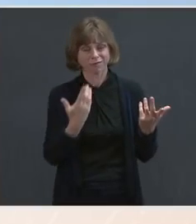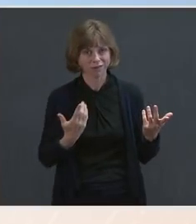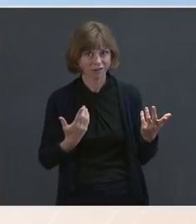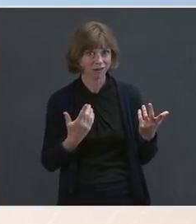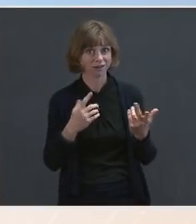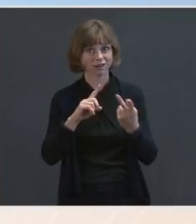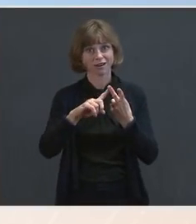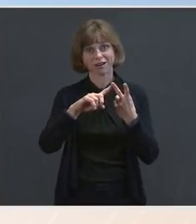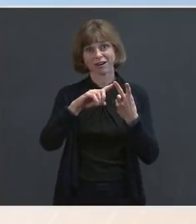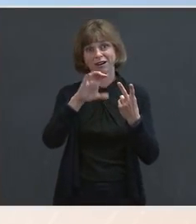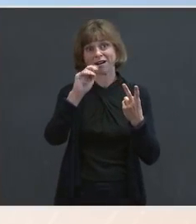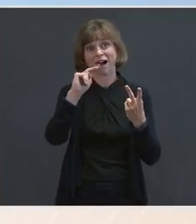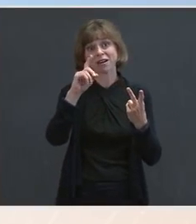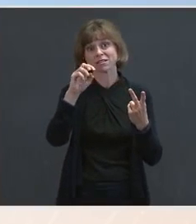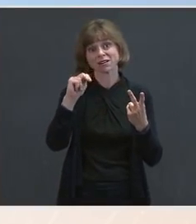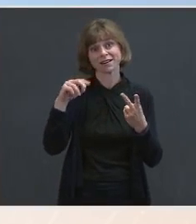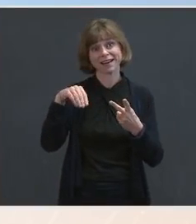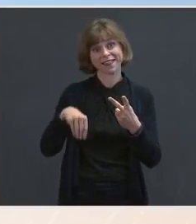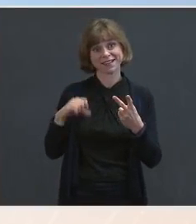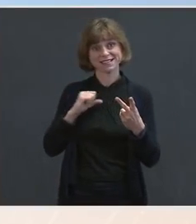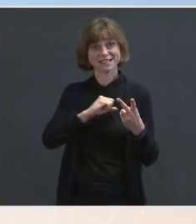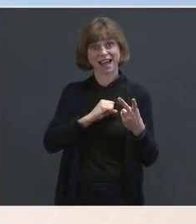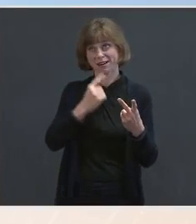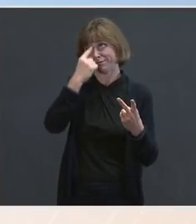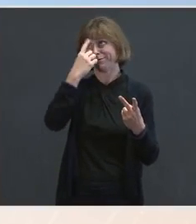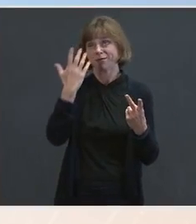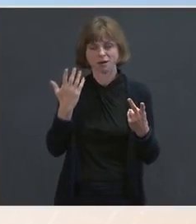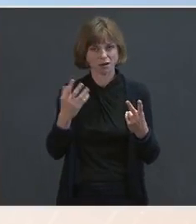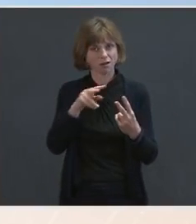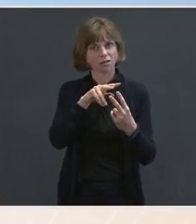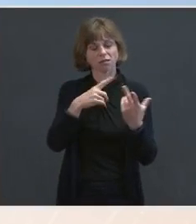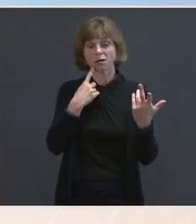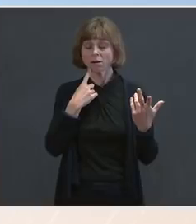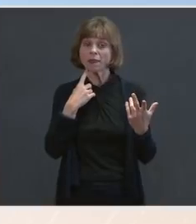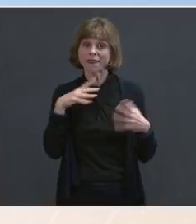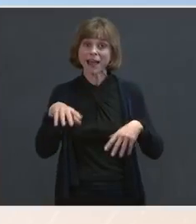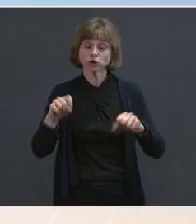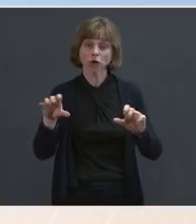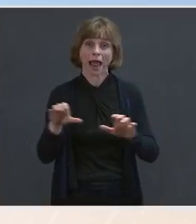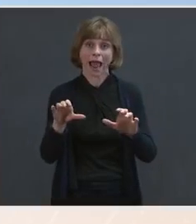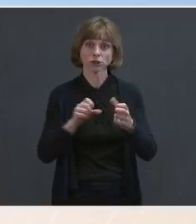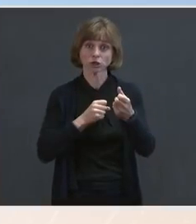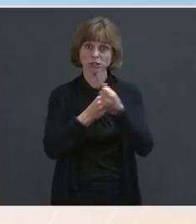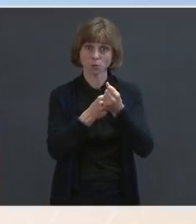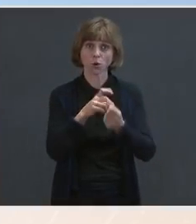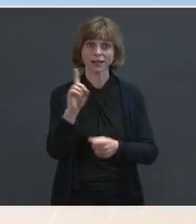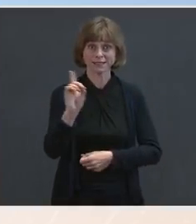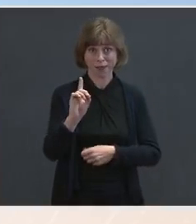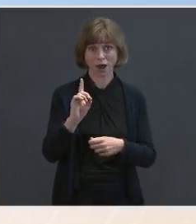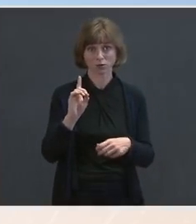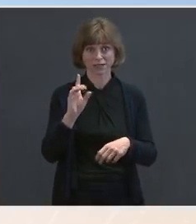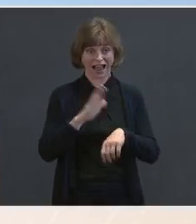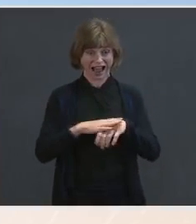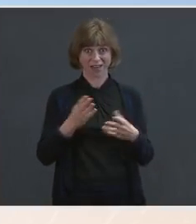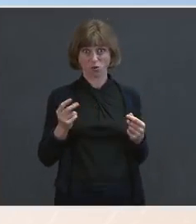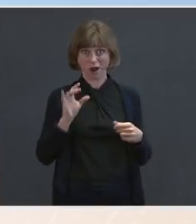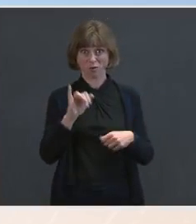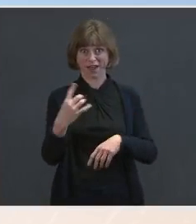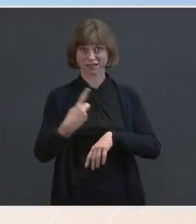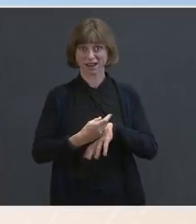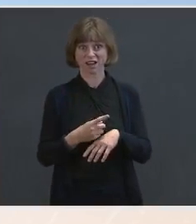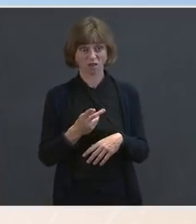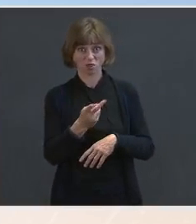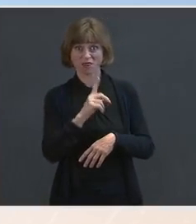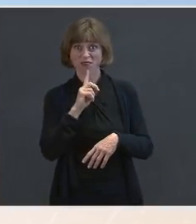Senator Cotton in the Senate. These people taking concrete action in support of democracy on the ground that day, they're vets